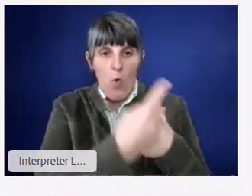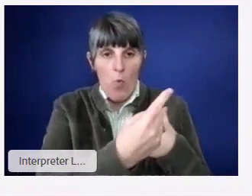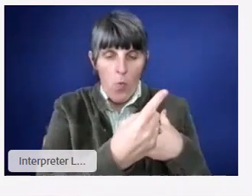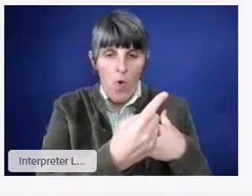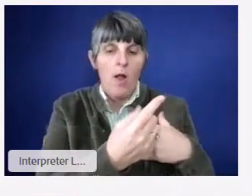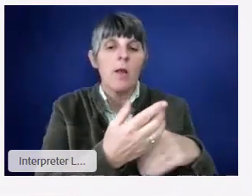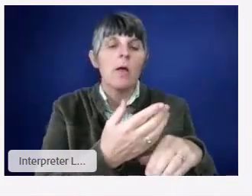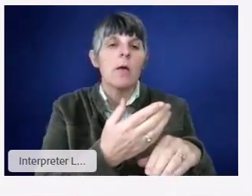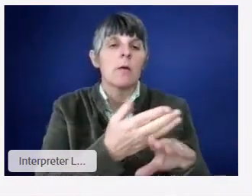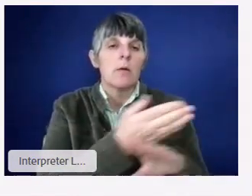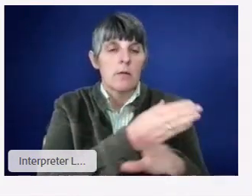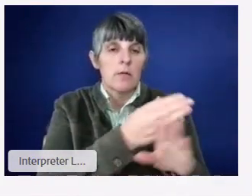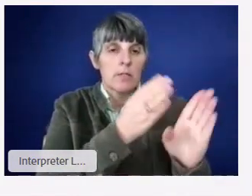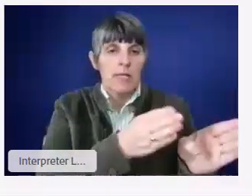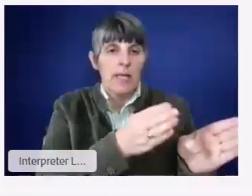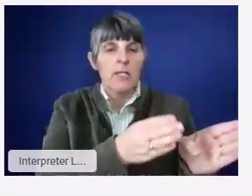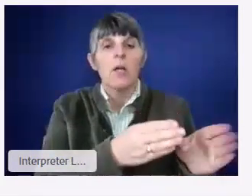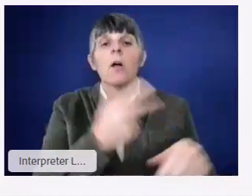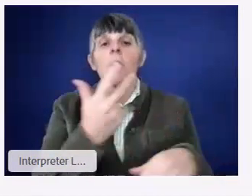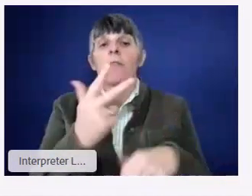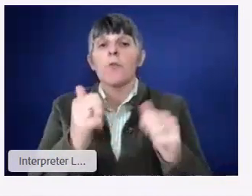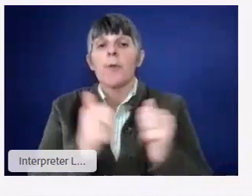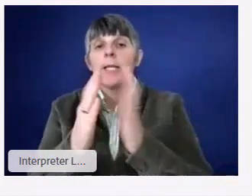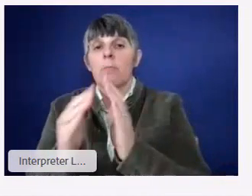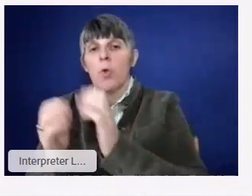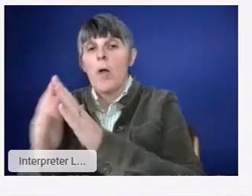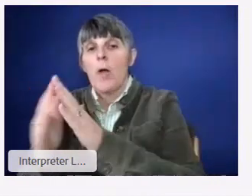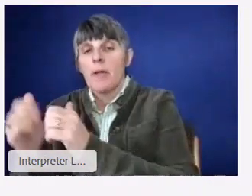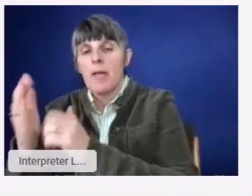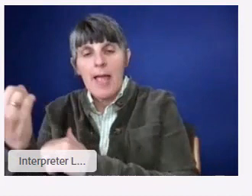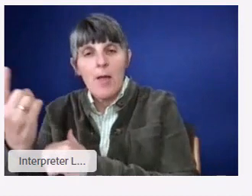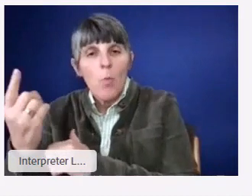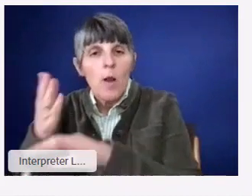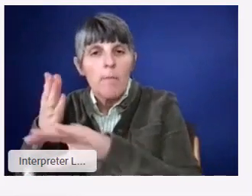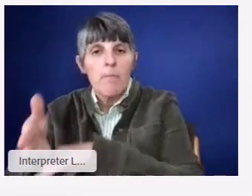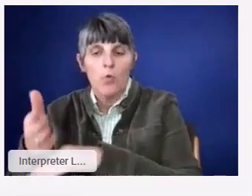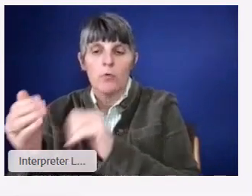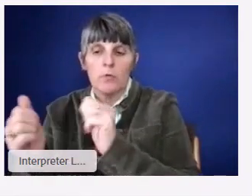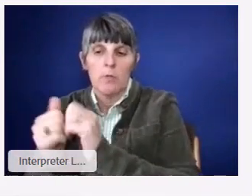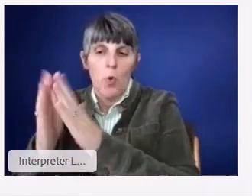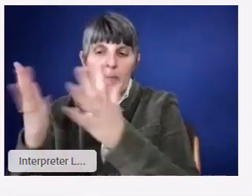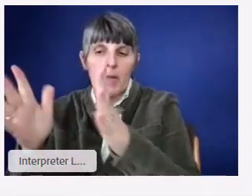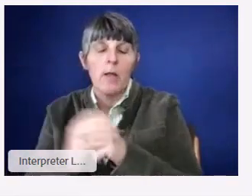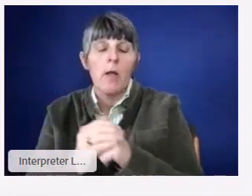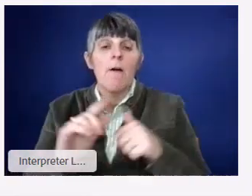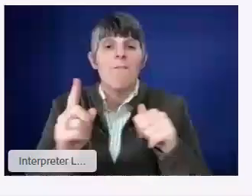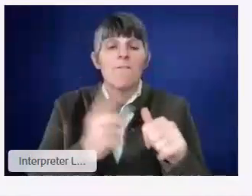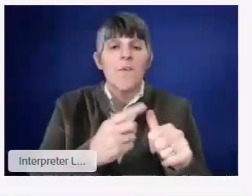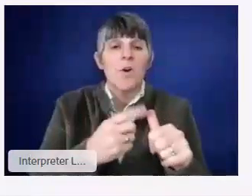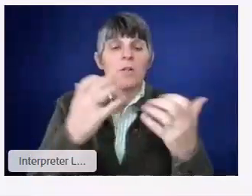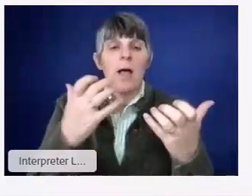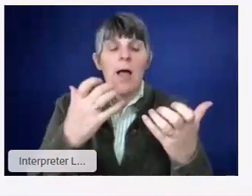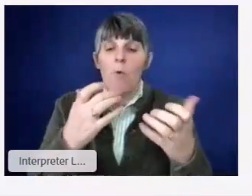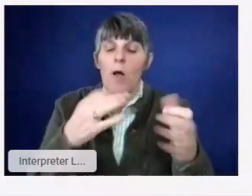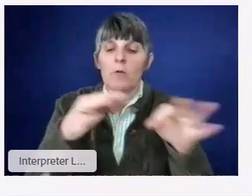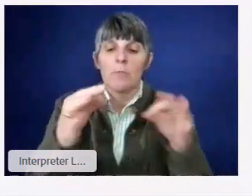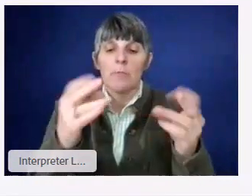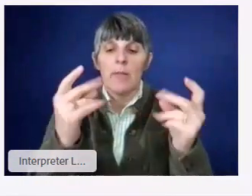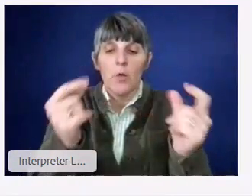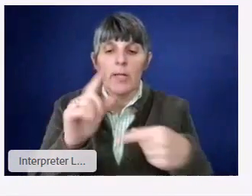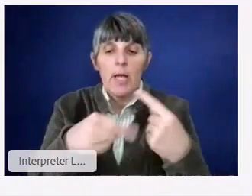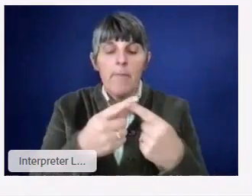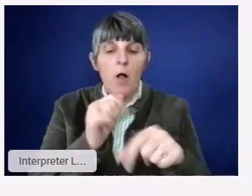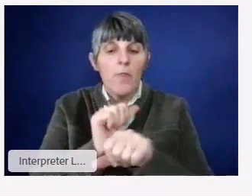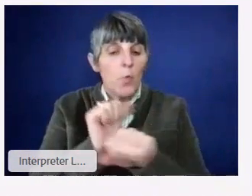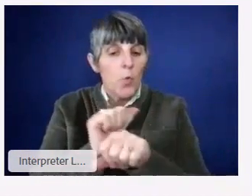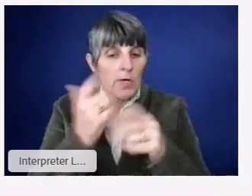pre-deployment phase, three deployment phases, and one post-deployment phase. First, I wanted to talk really quickly about the work we've